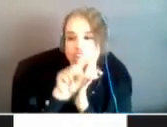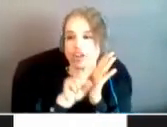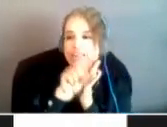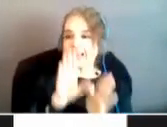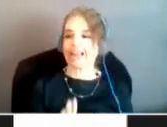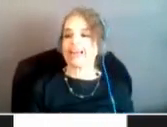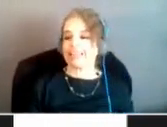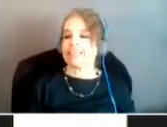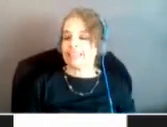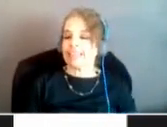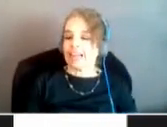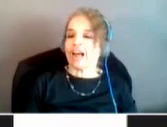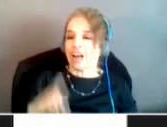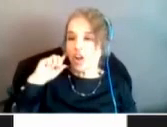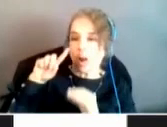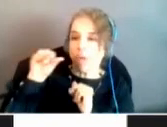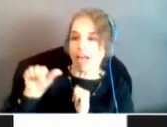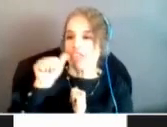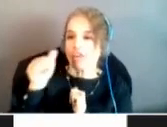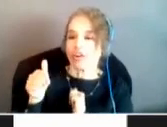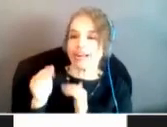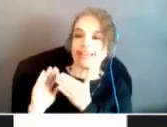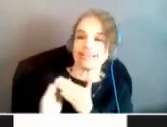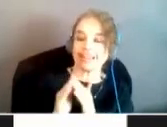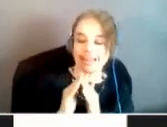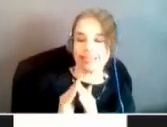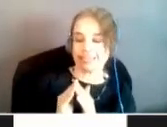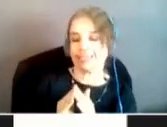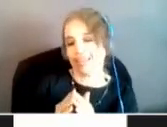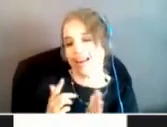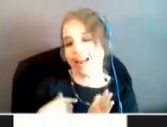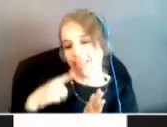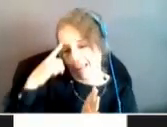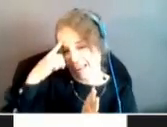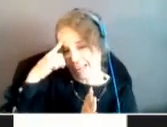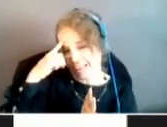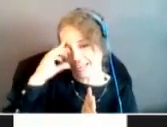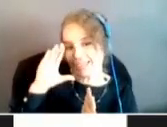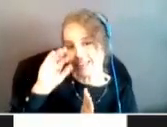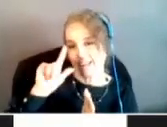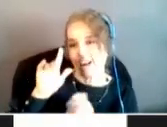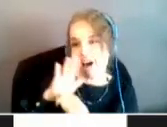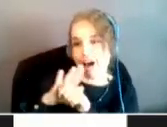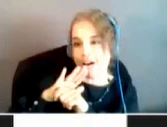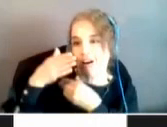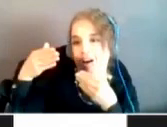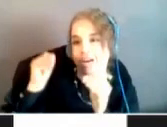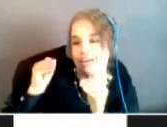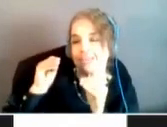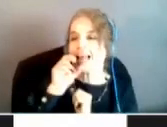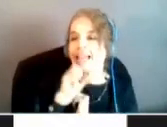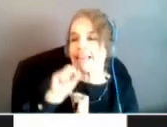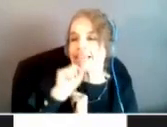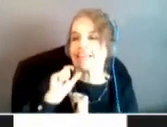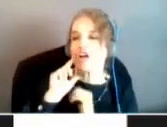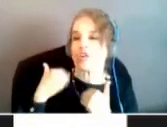also, if you're thinking about other counties, I think their local office on aging